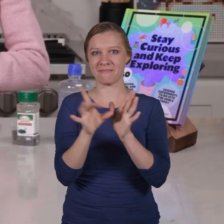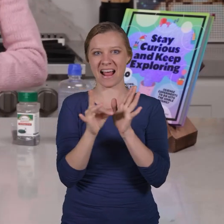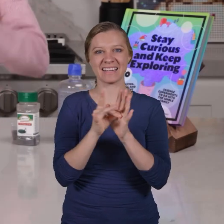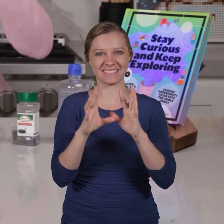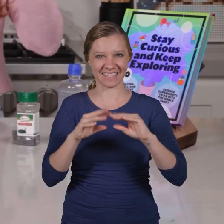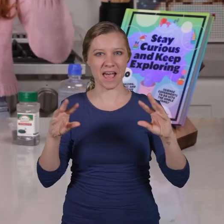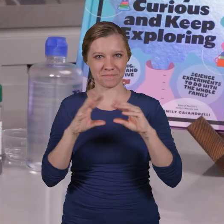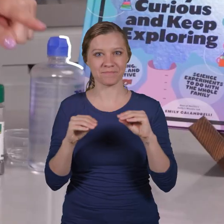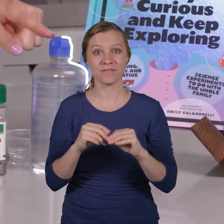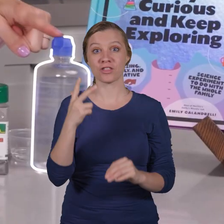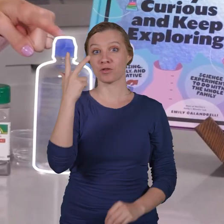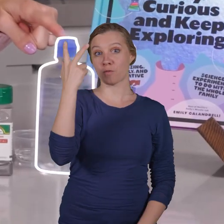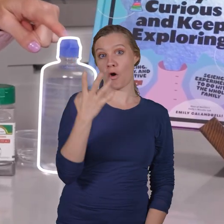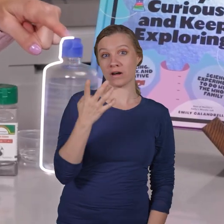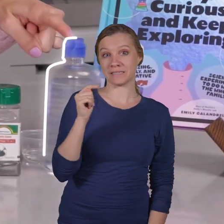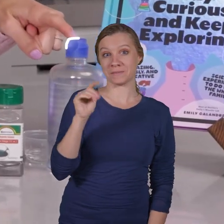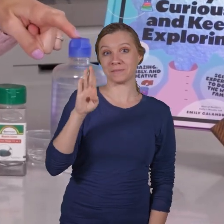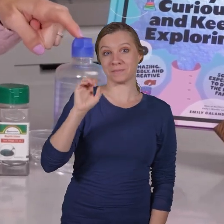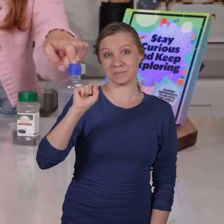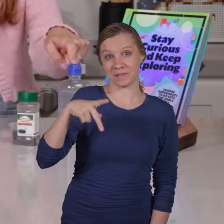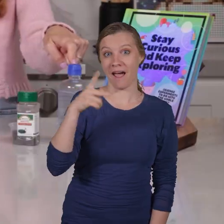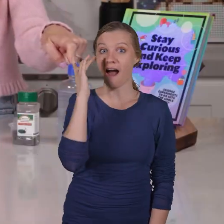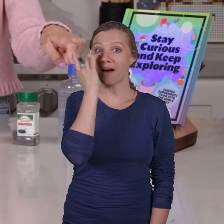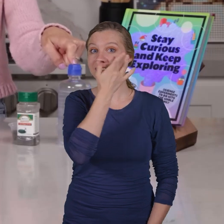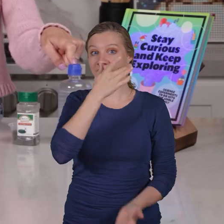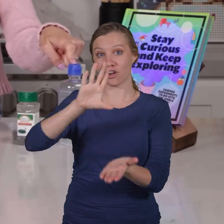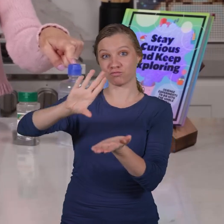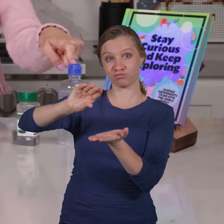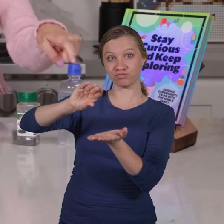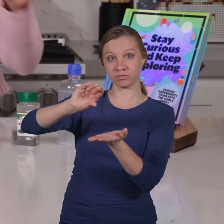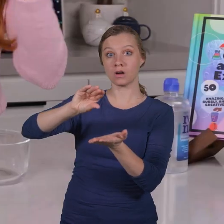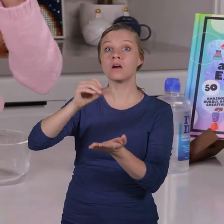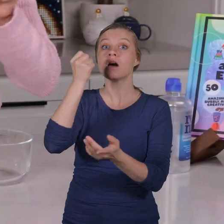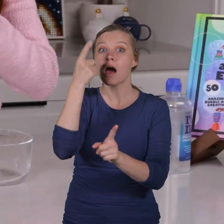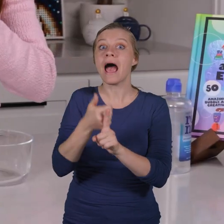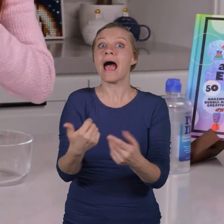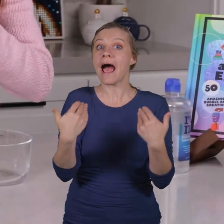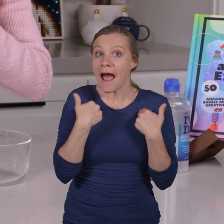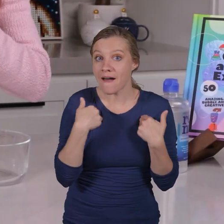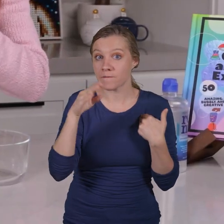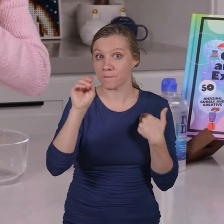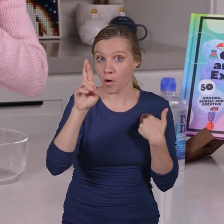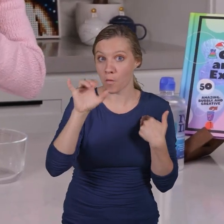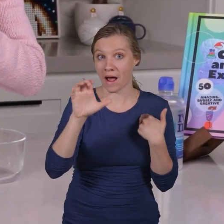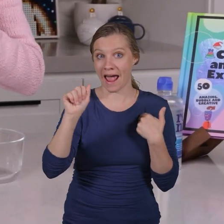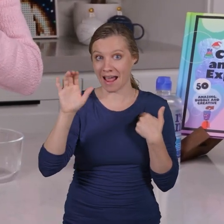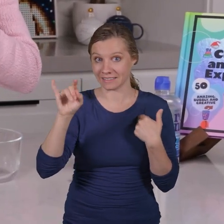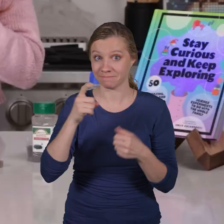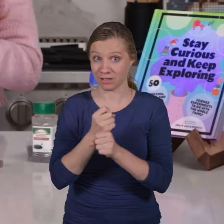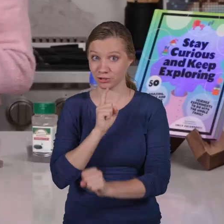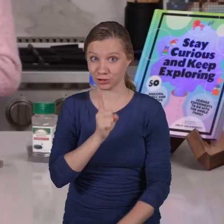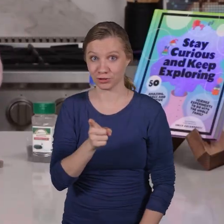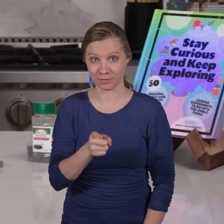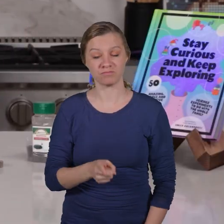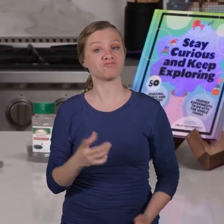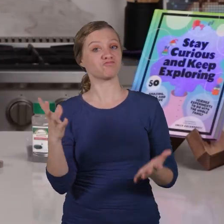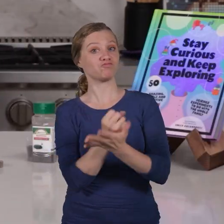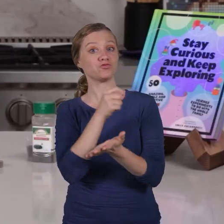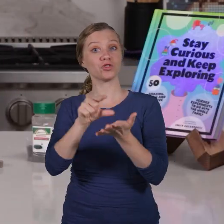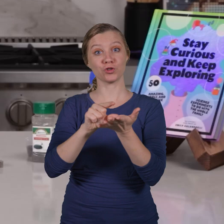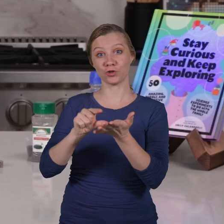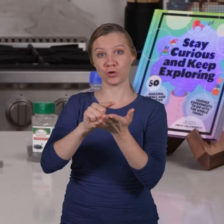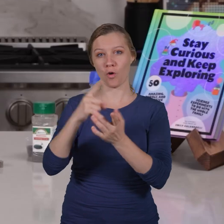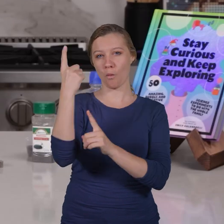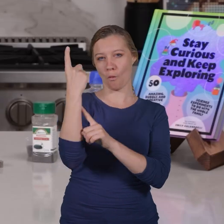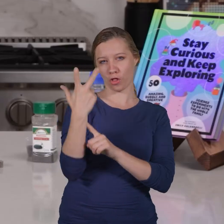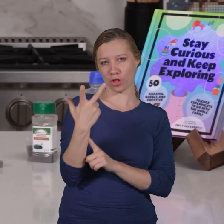magnetic slime, and then 3/4 tablespoon contact solution. Make sure it's the kind with boric acid. So let's go ahead with our glue.